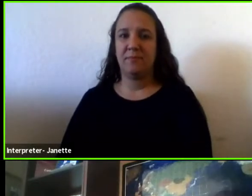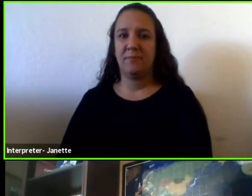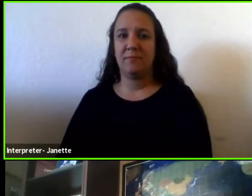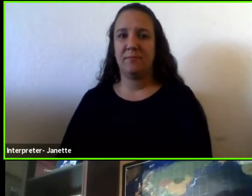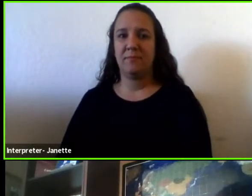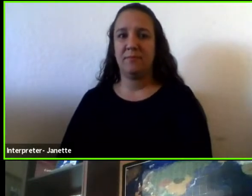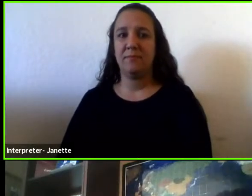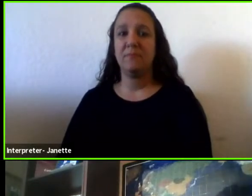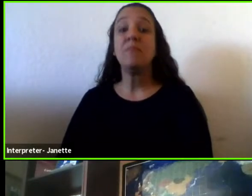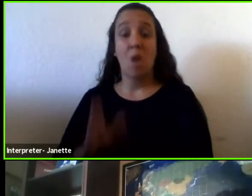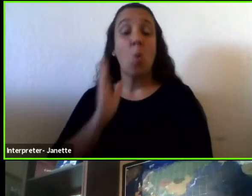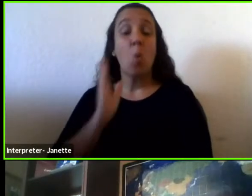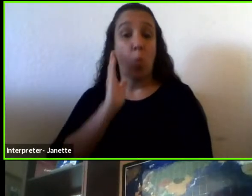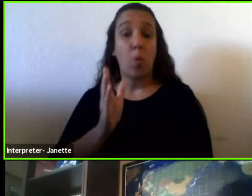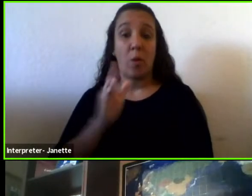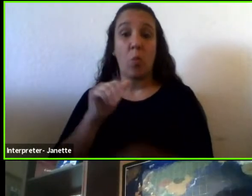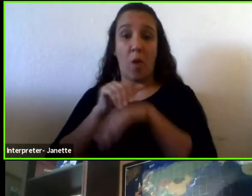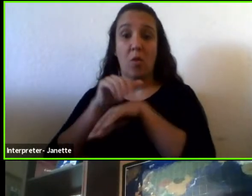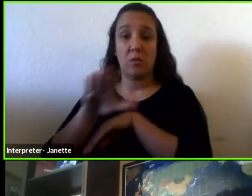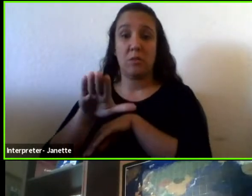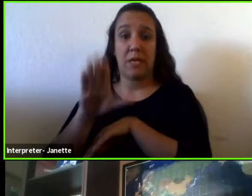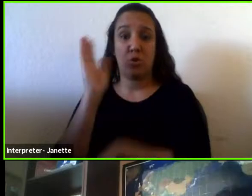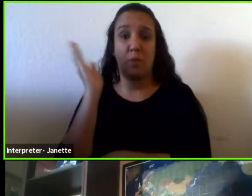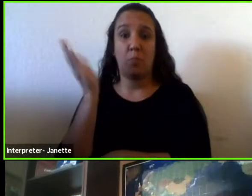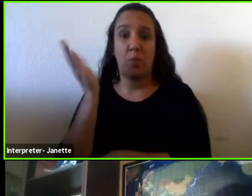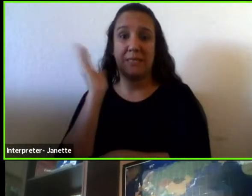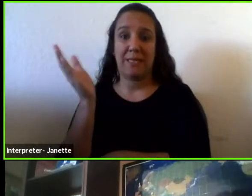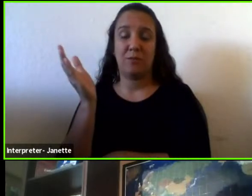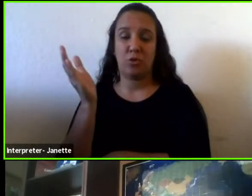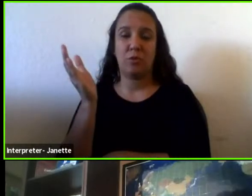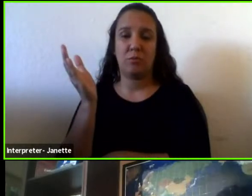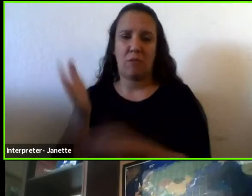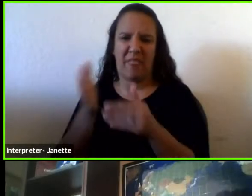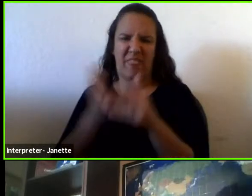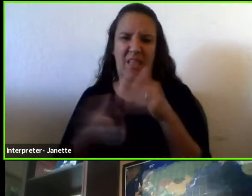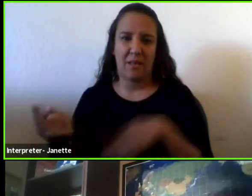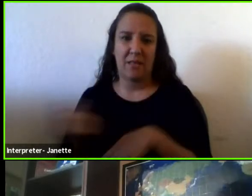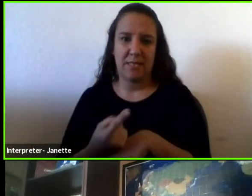And listen, we are going to share the presentation at the end of the day